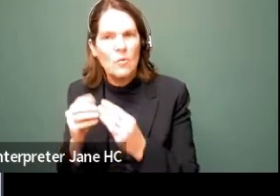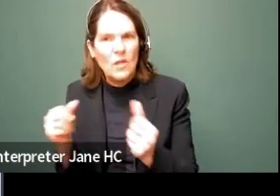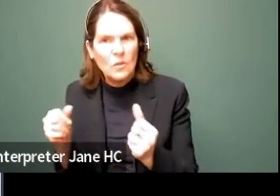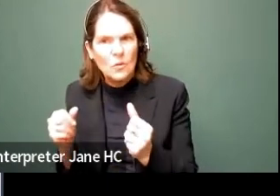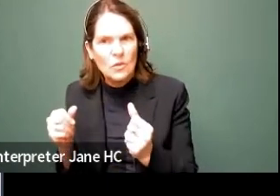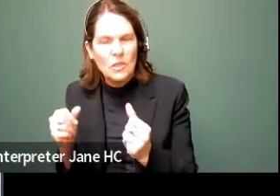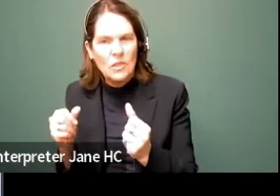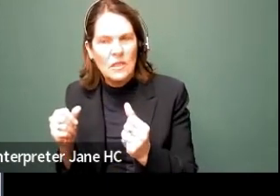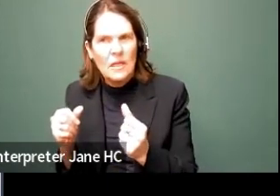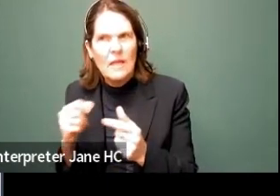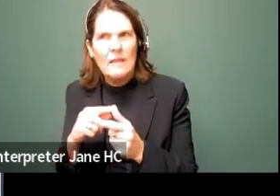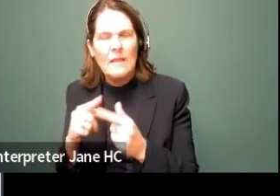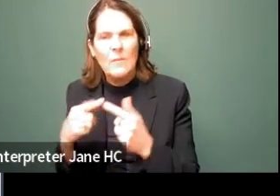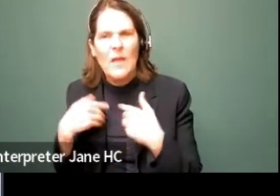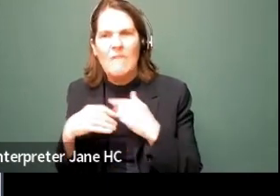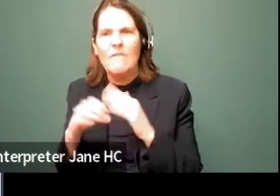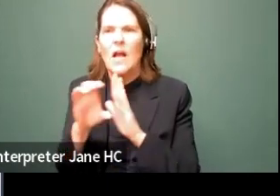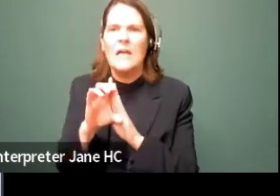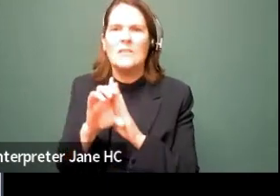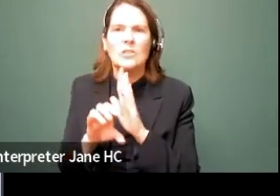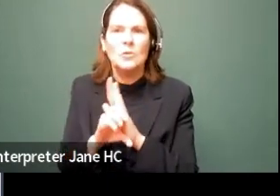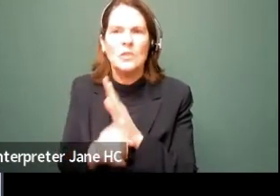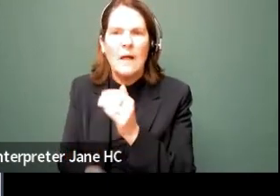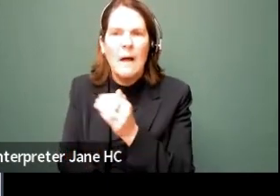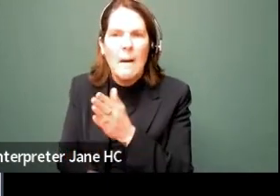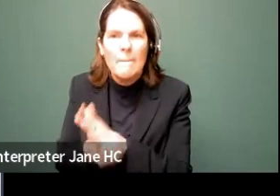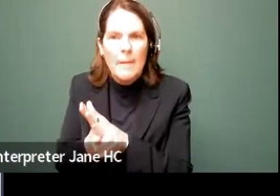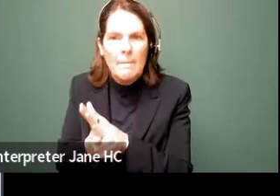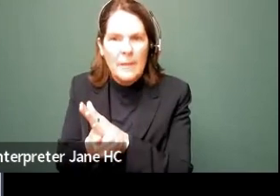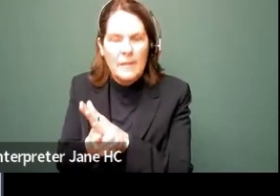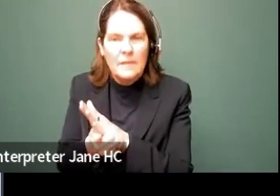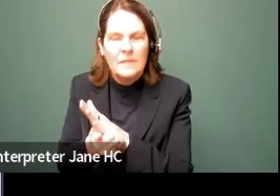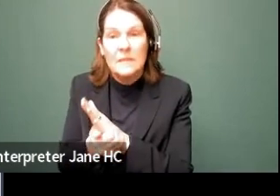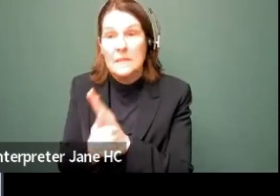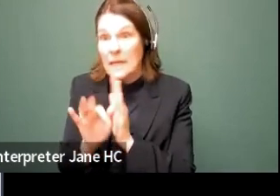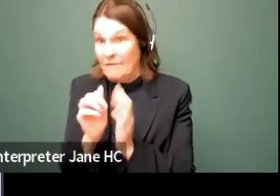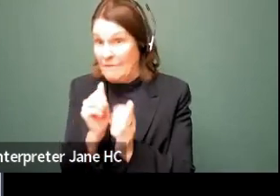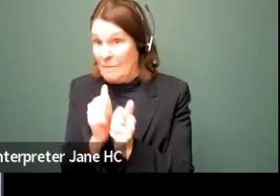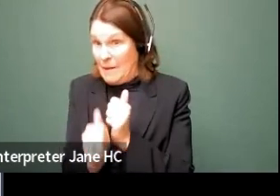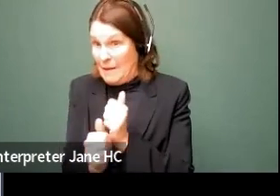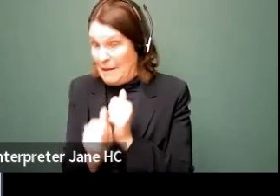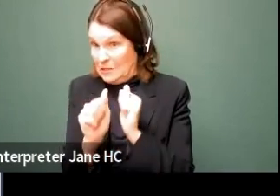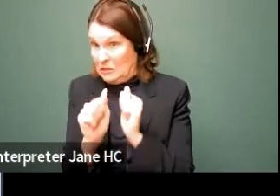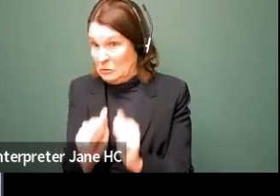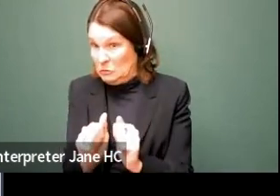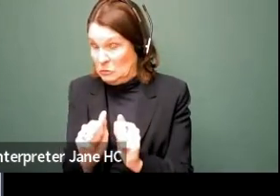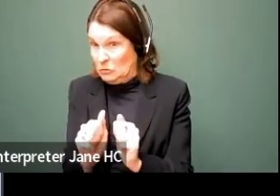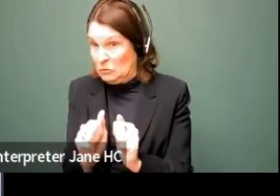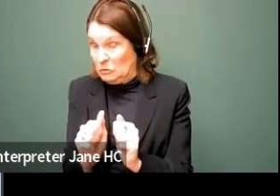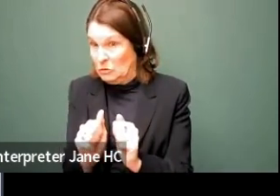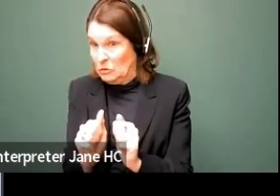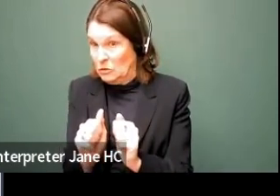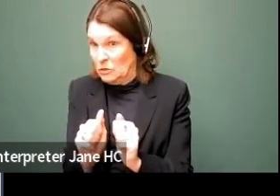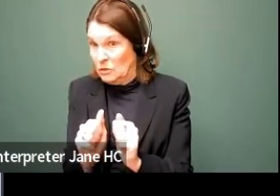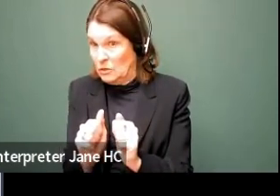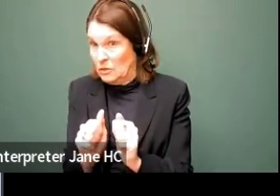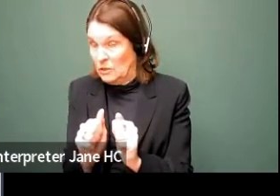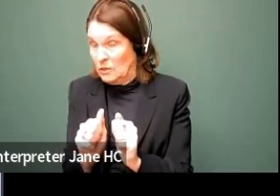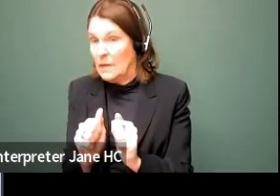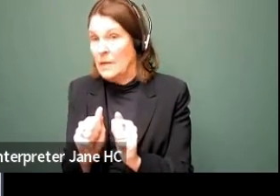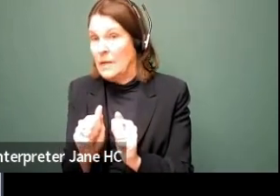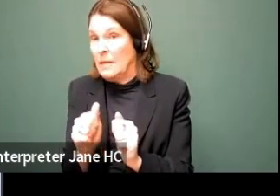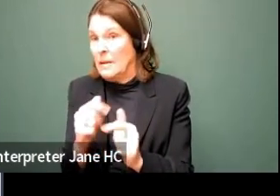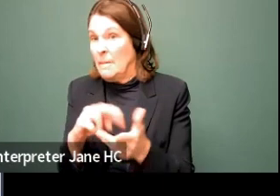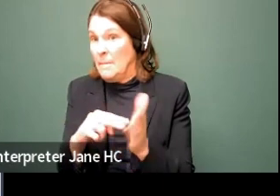have constitutional amendments that, if they pass, could end up on a ballot to be